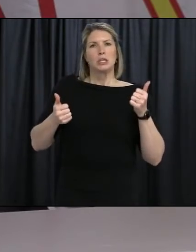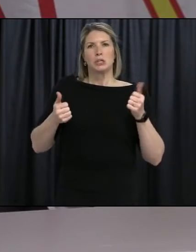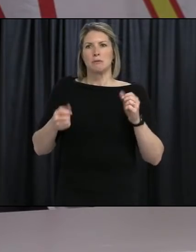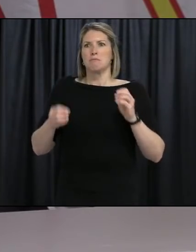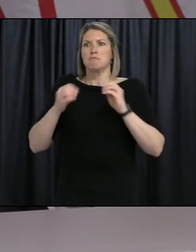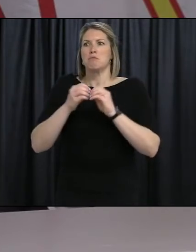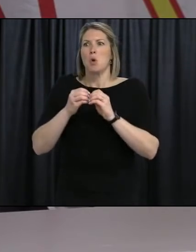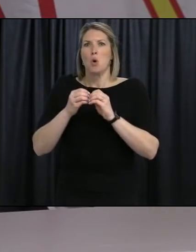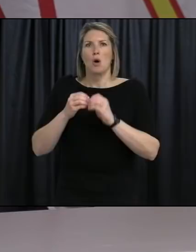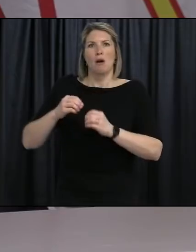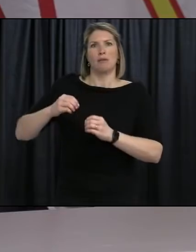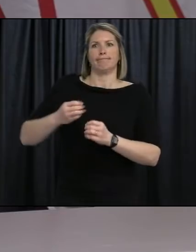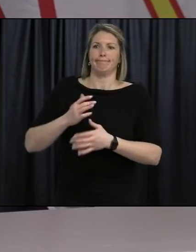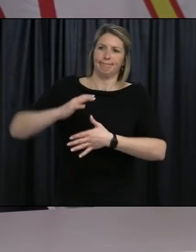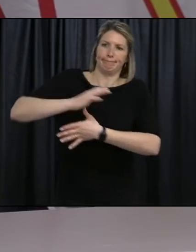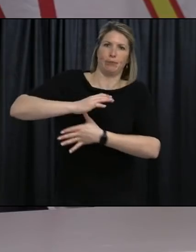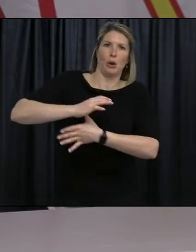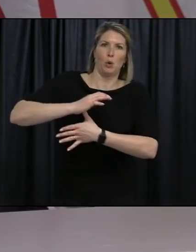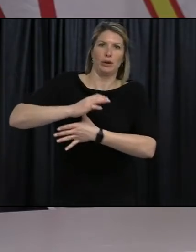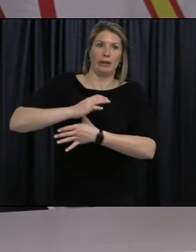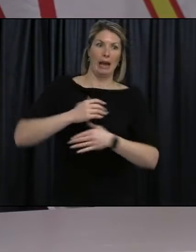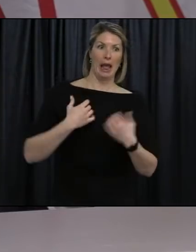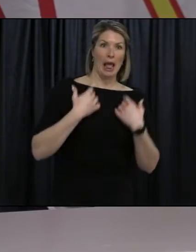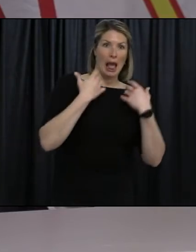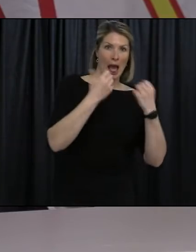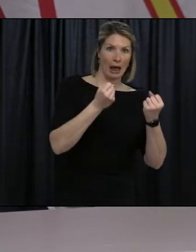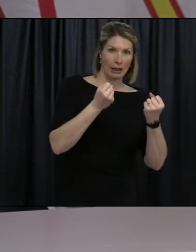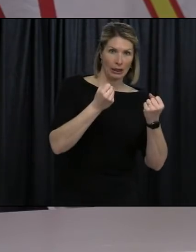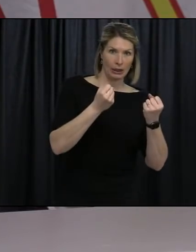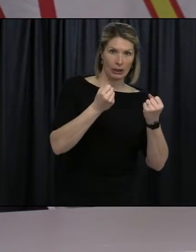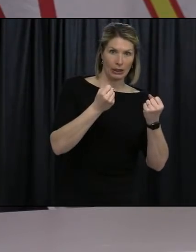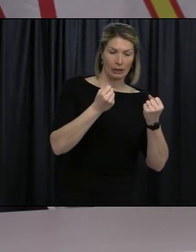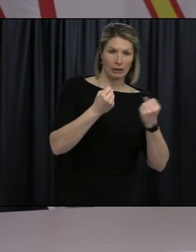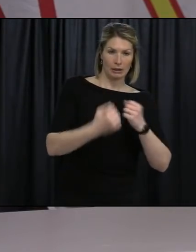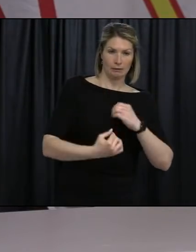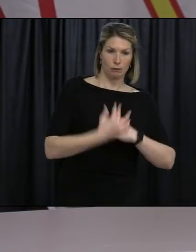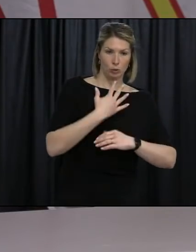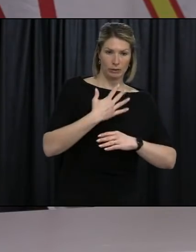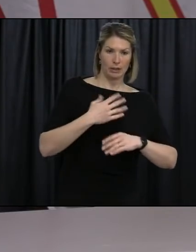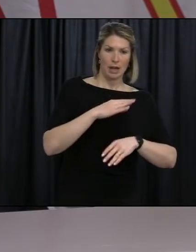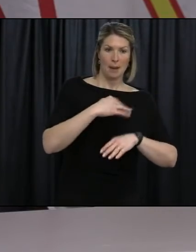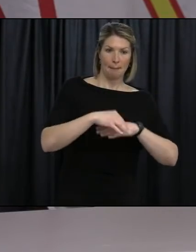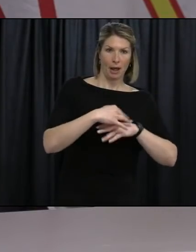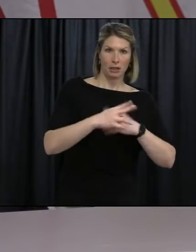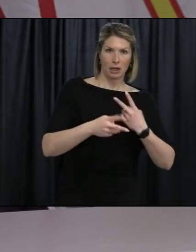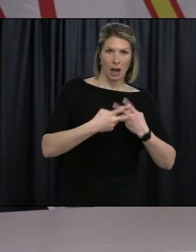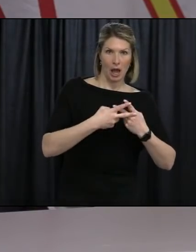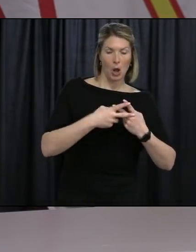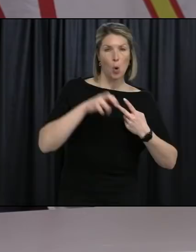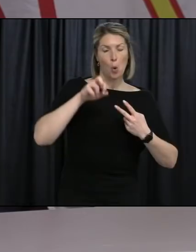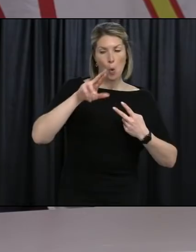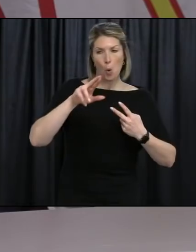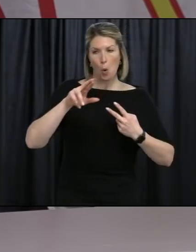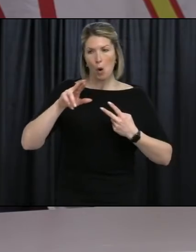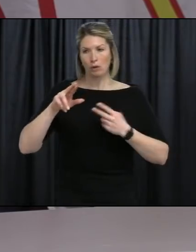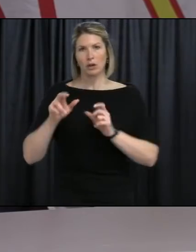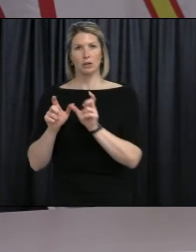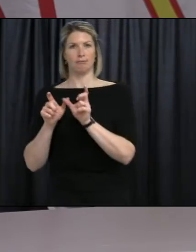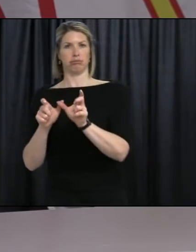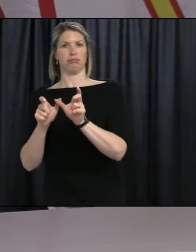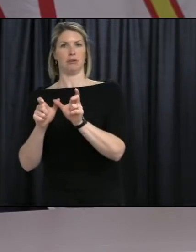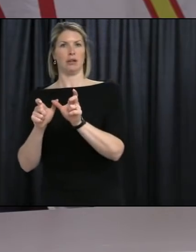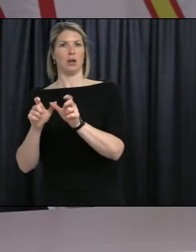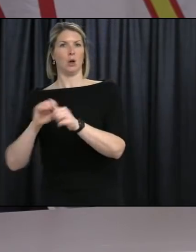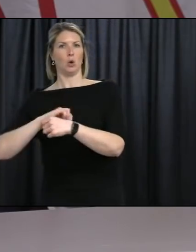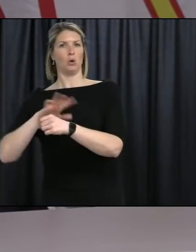group we should be excluding, for example. So those are all important questions that you need to ask. And when you are